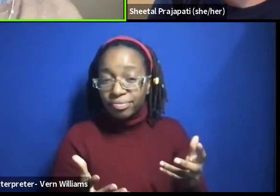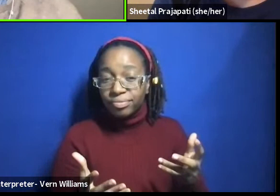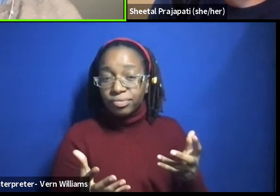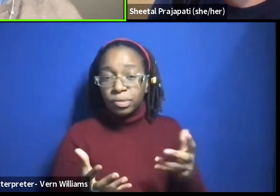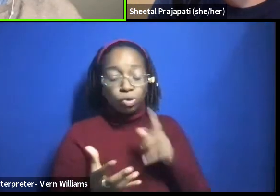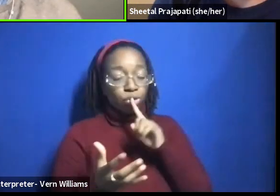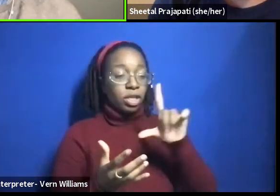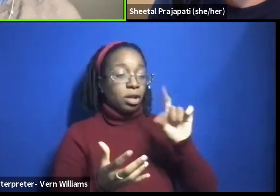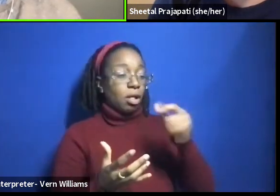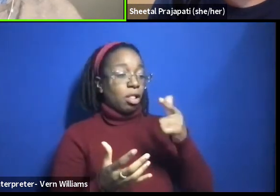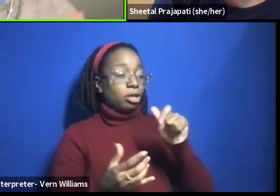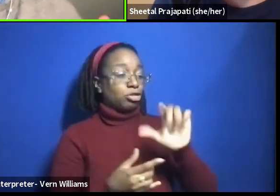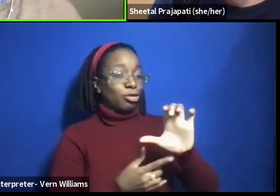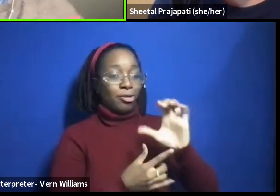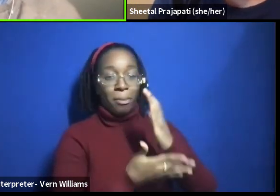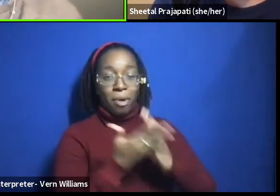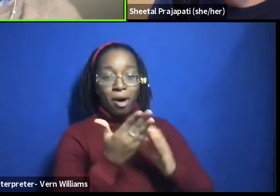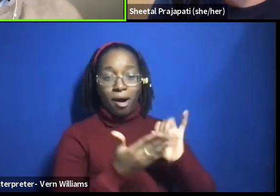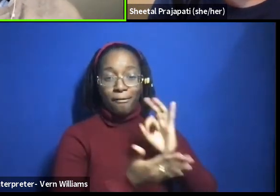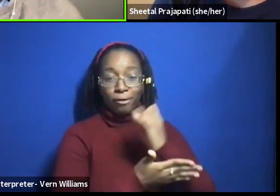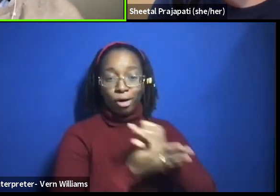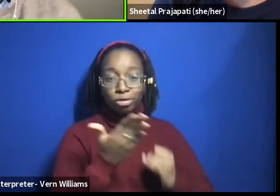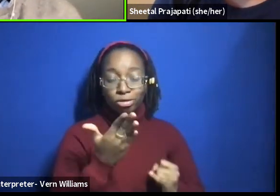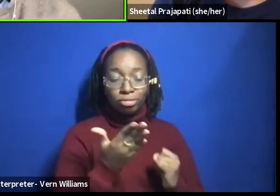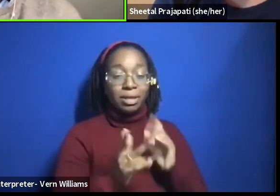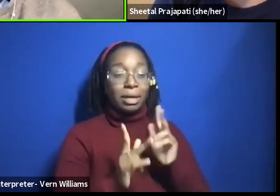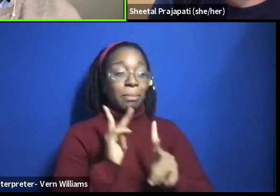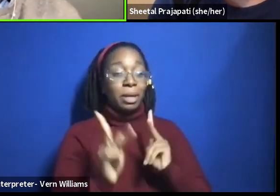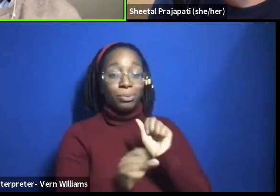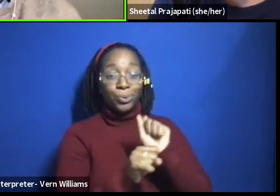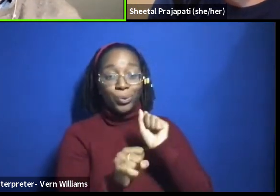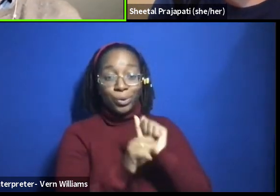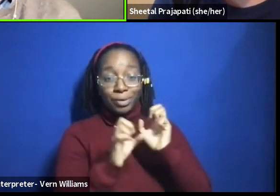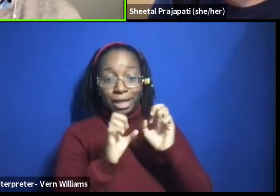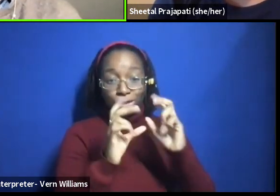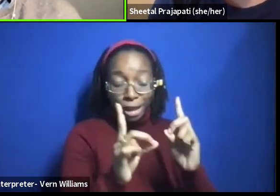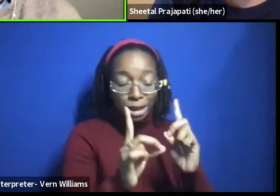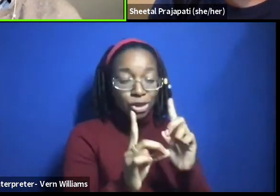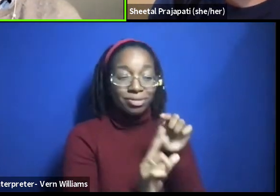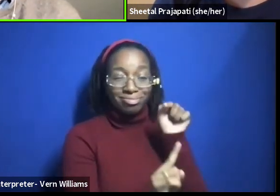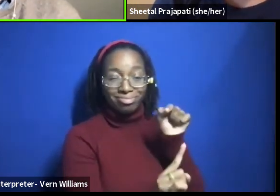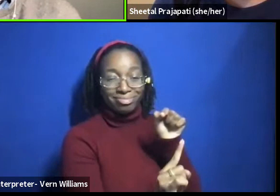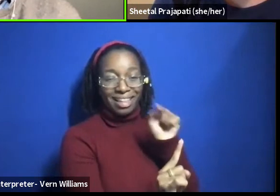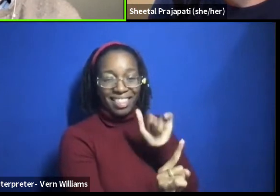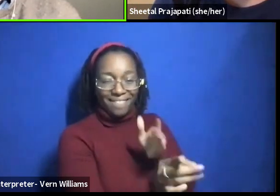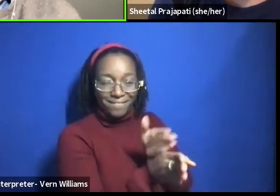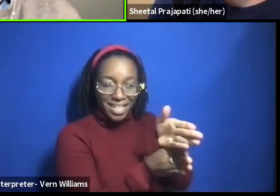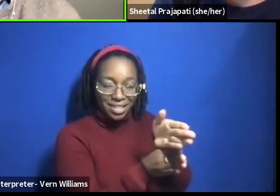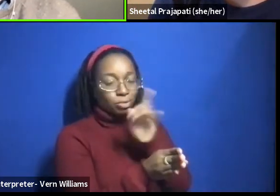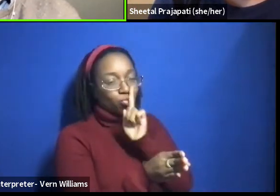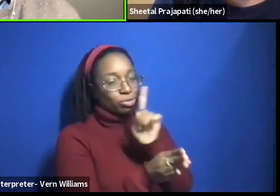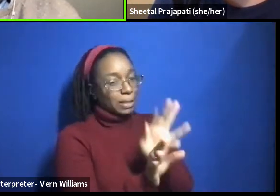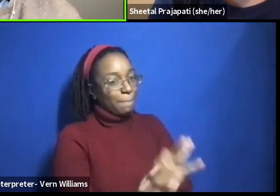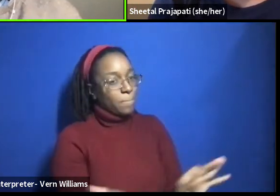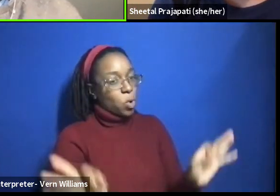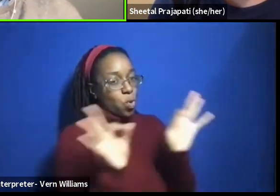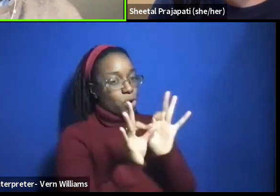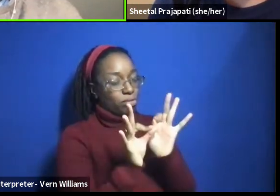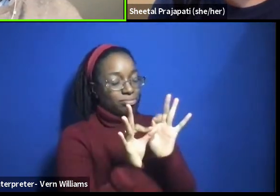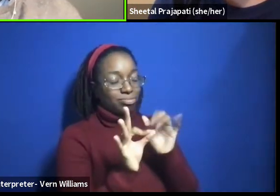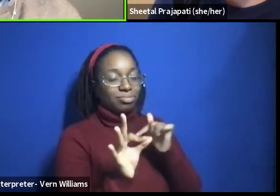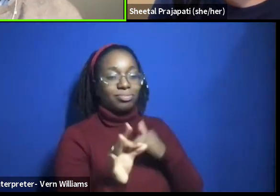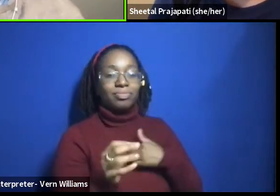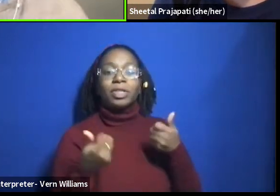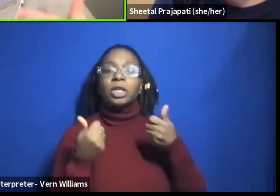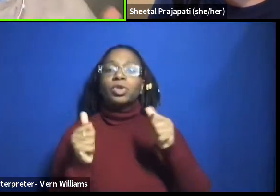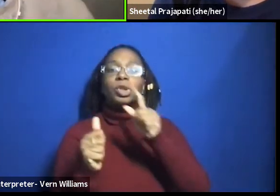aspect of art, which for us who have worked in education is very important. So I try to pay attention to what I